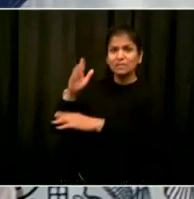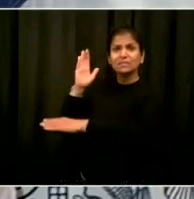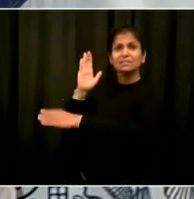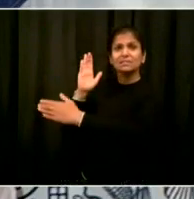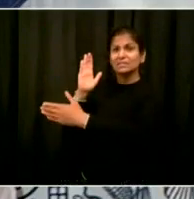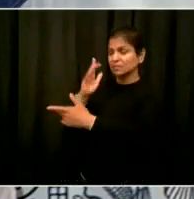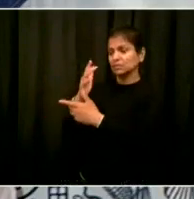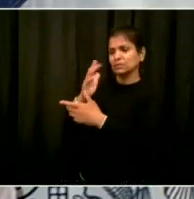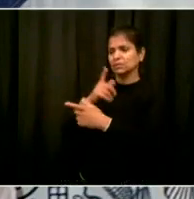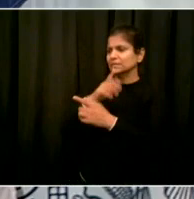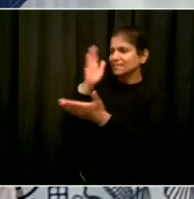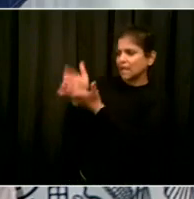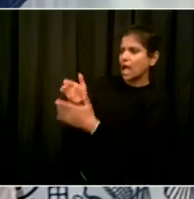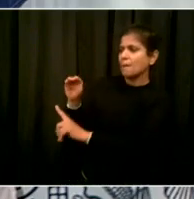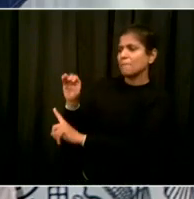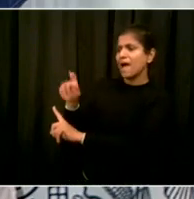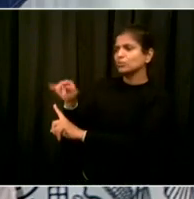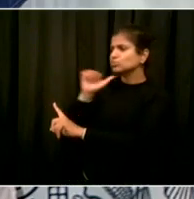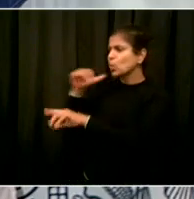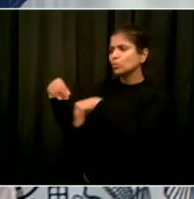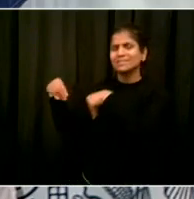yeah, right. You want to speak to that?